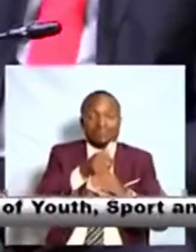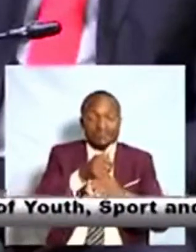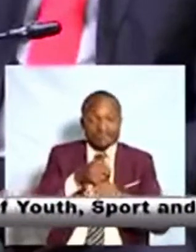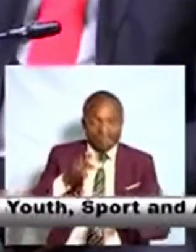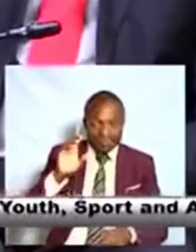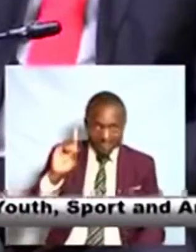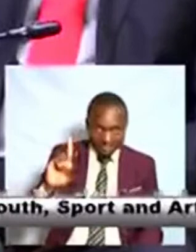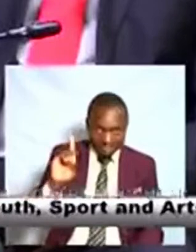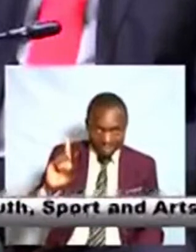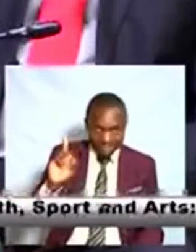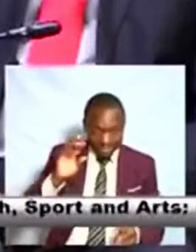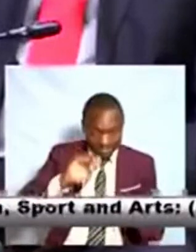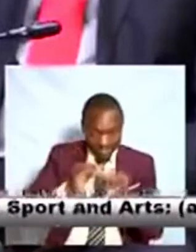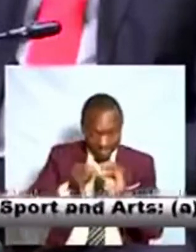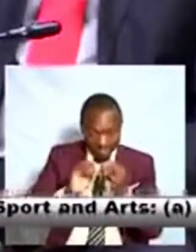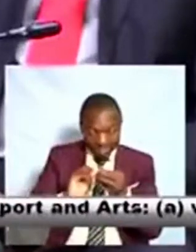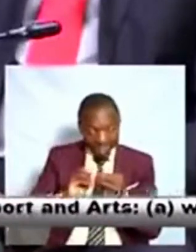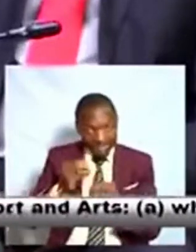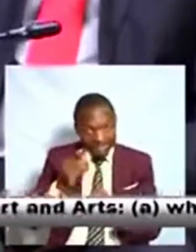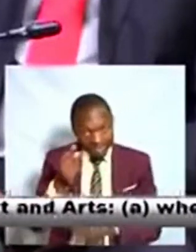In D, the total amount